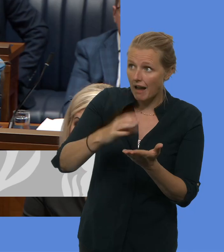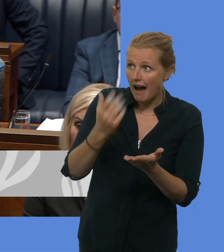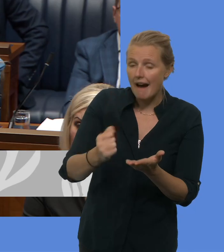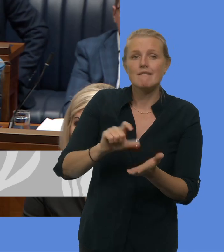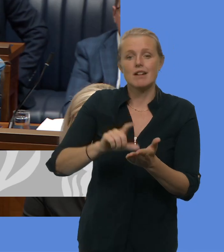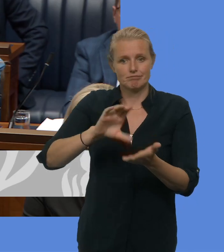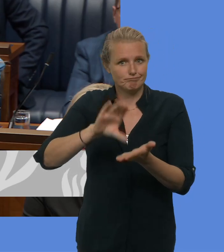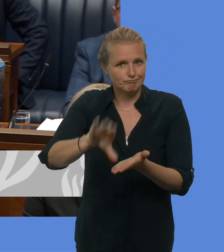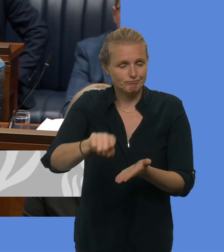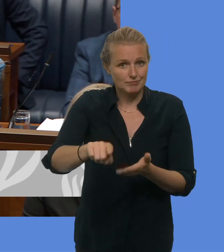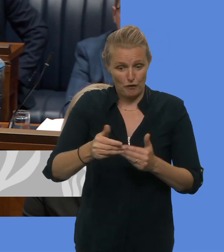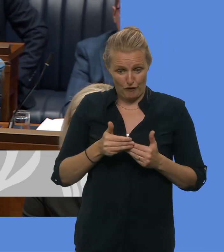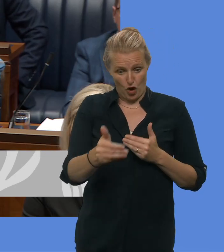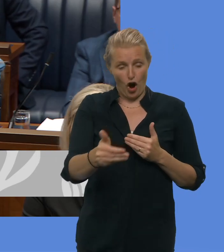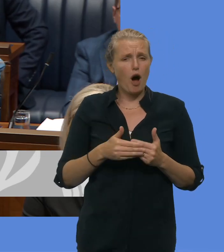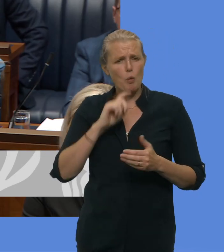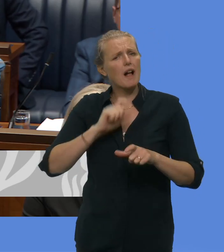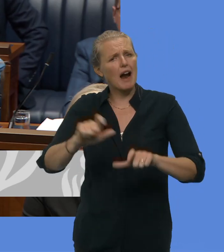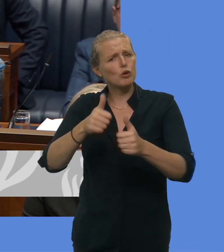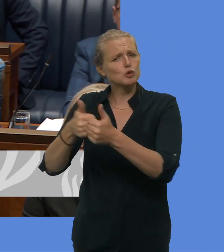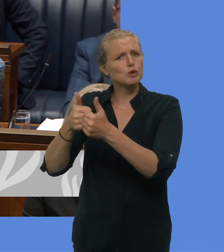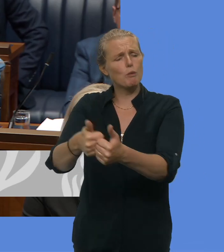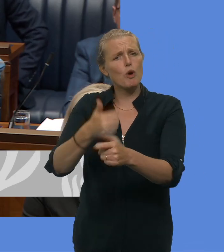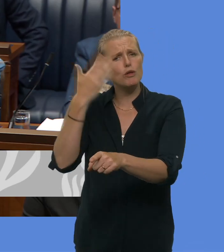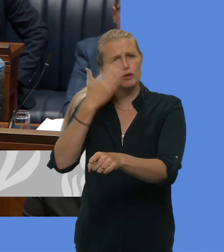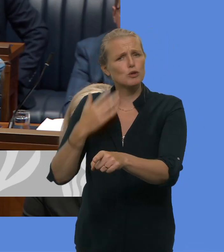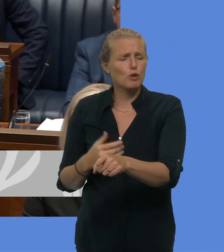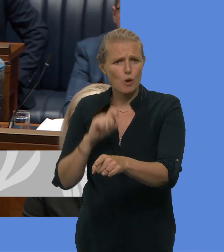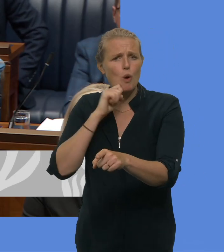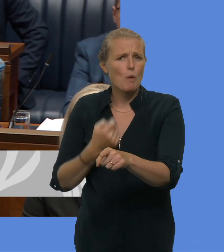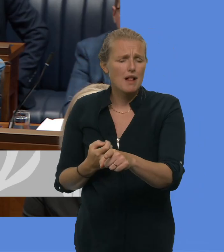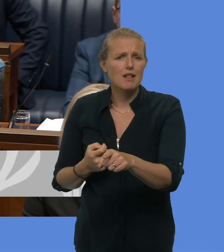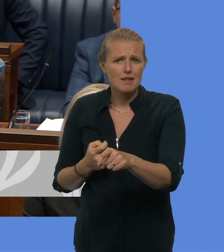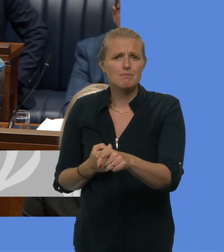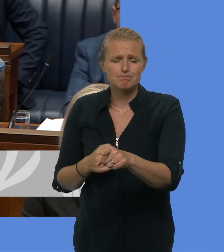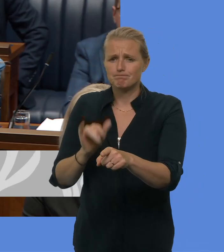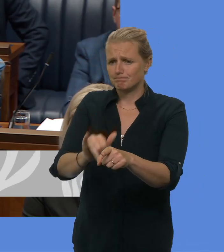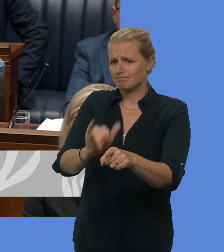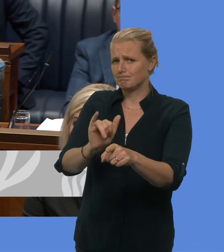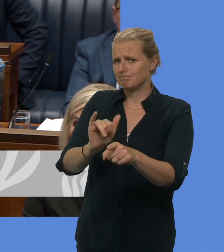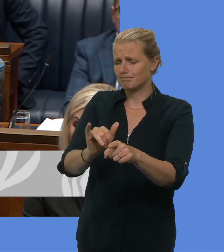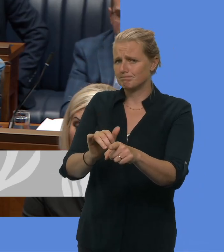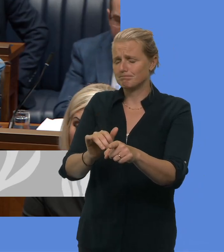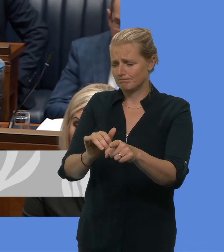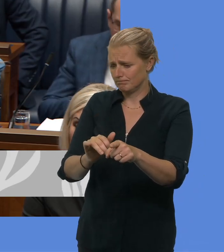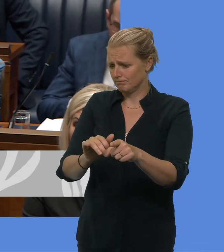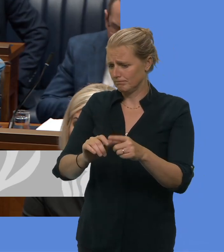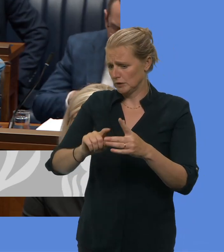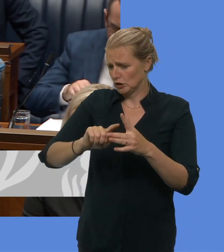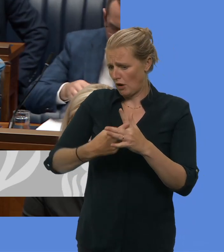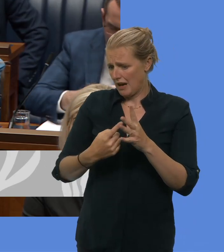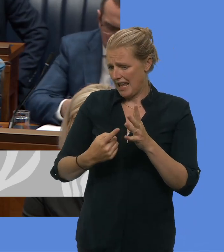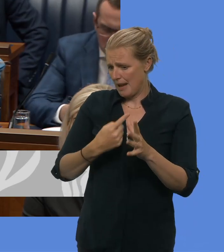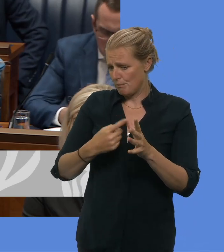available. So in the interim, we'll continue to support Tandragee Junior High School, and from April of